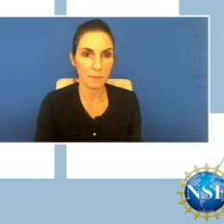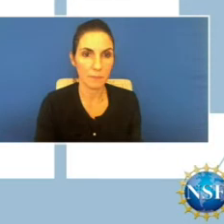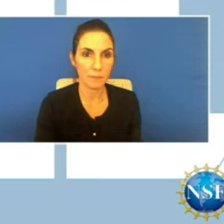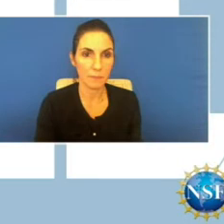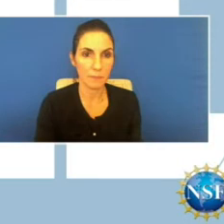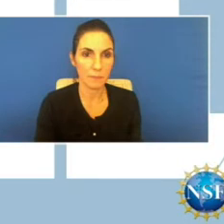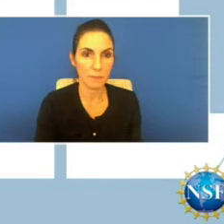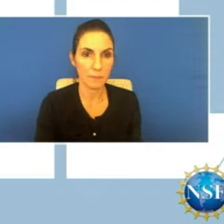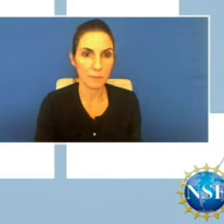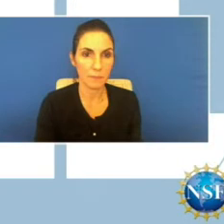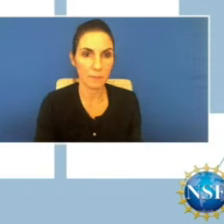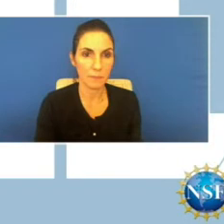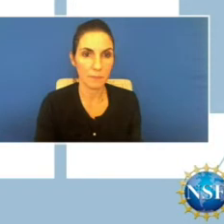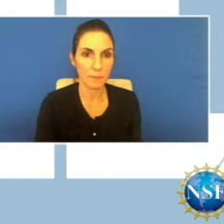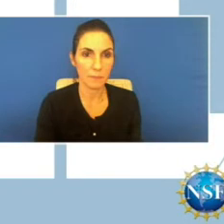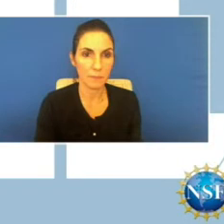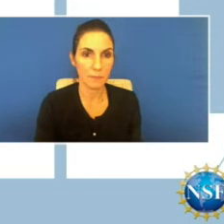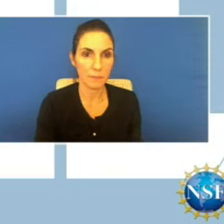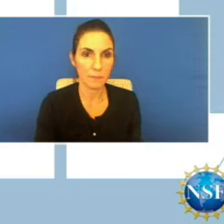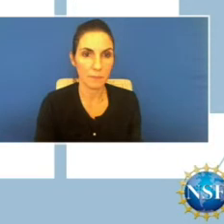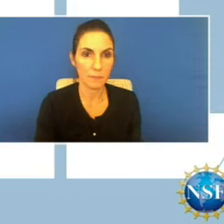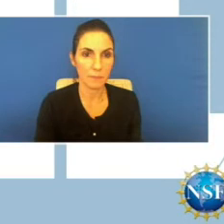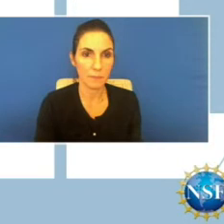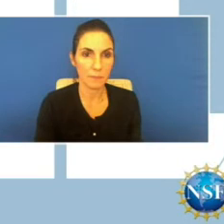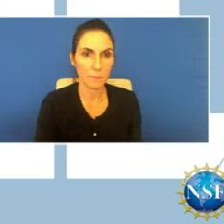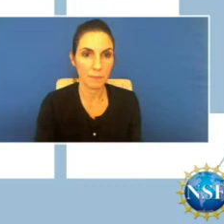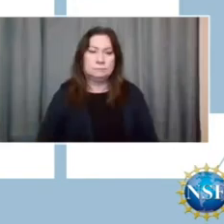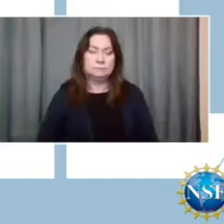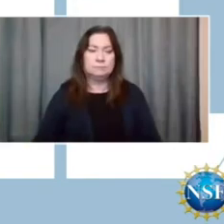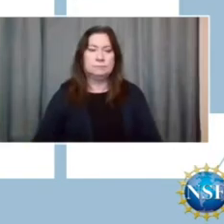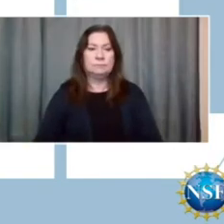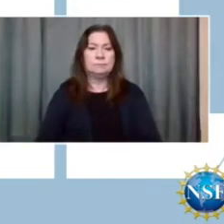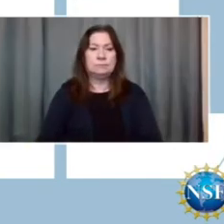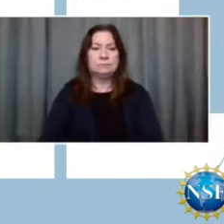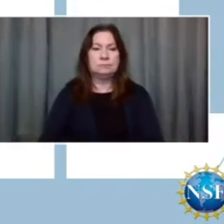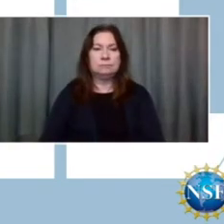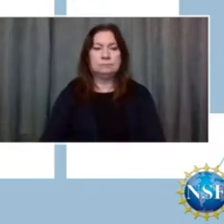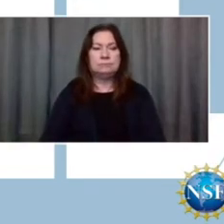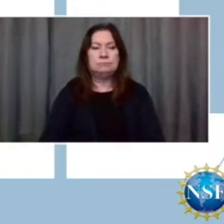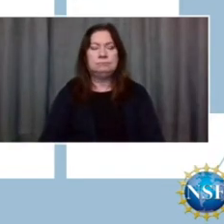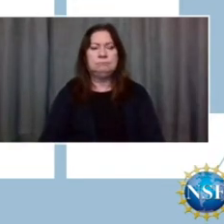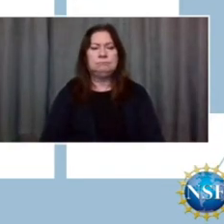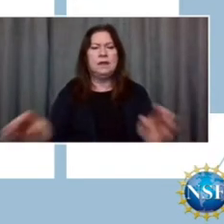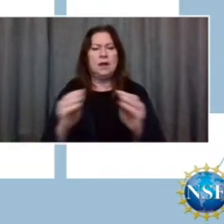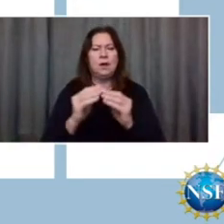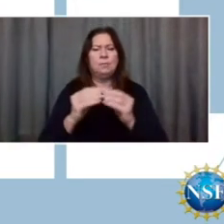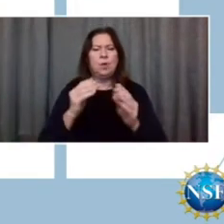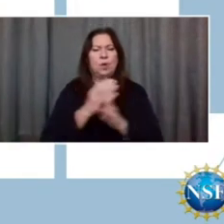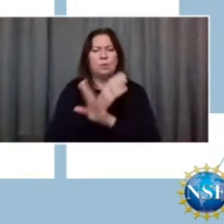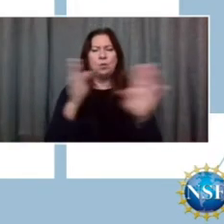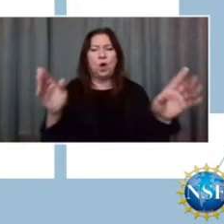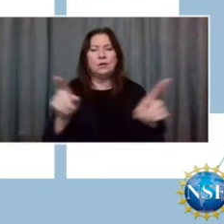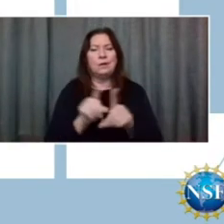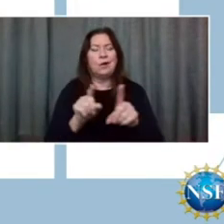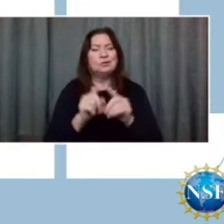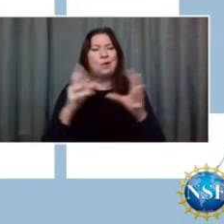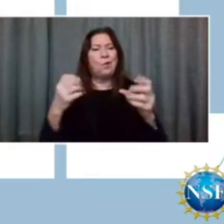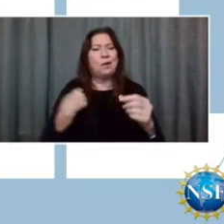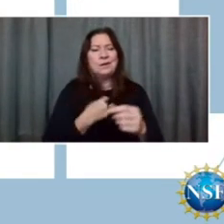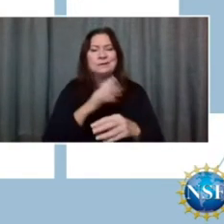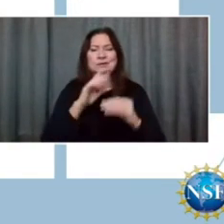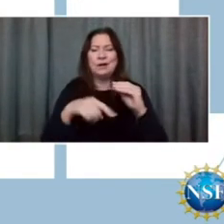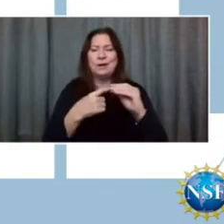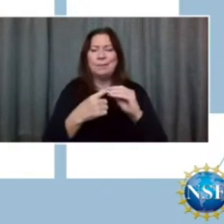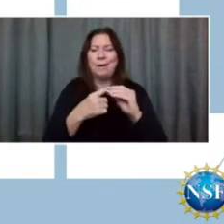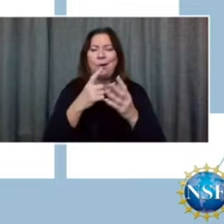but also how have you changed the way that you think about STEM more broadly? But also, I'd love for us to talk a little bit about what it